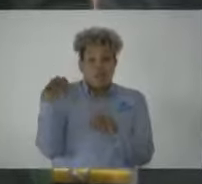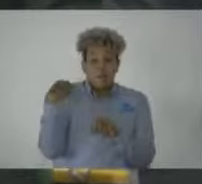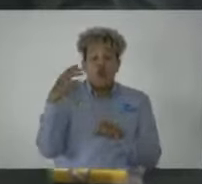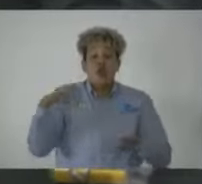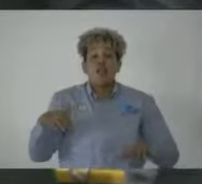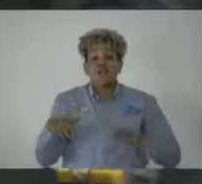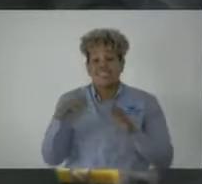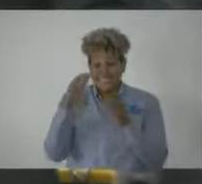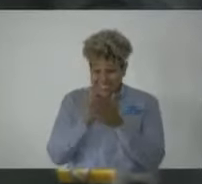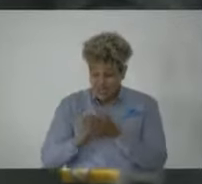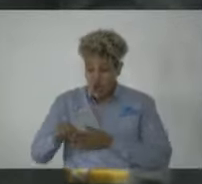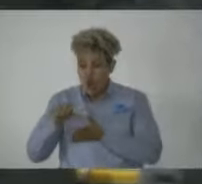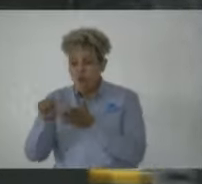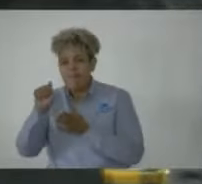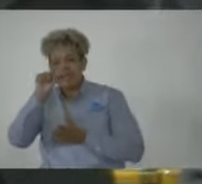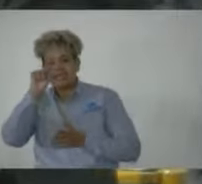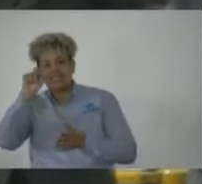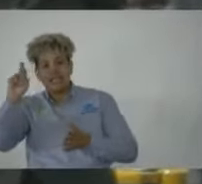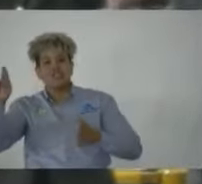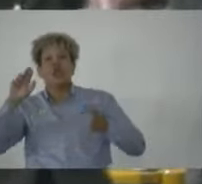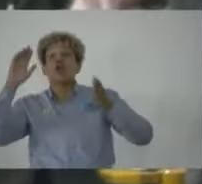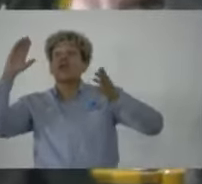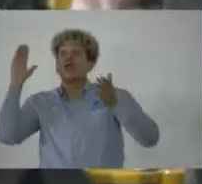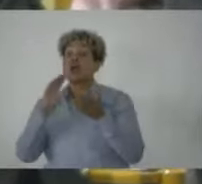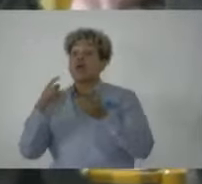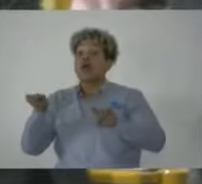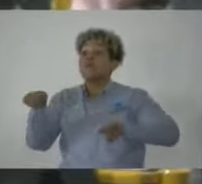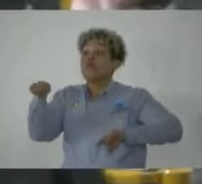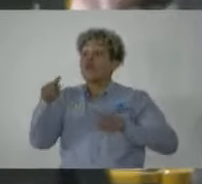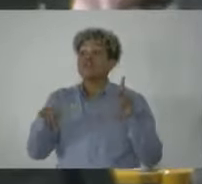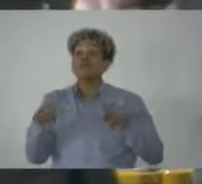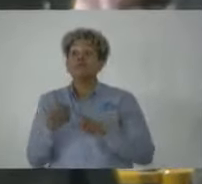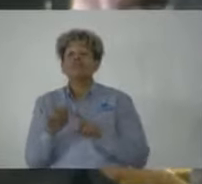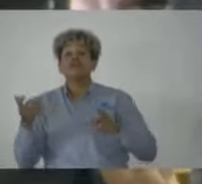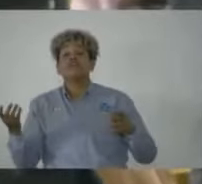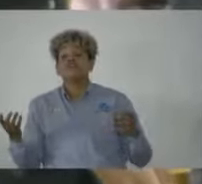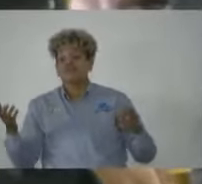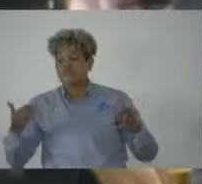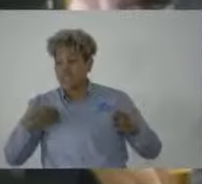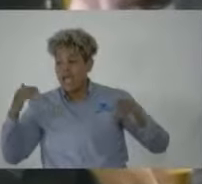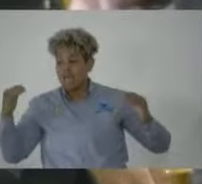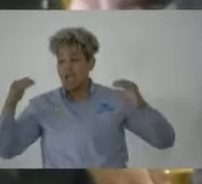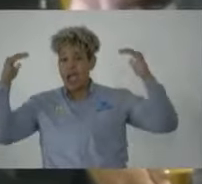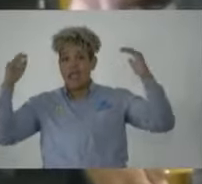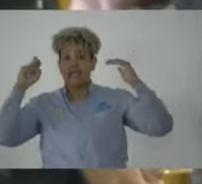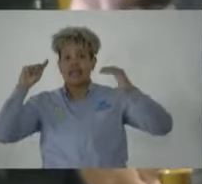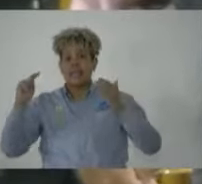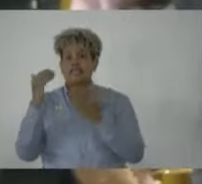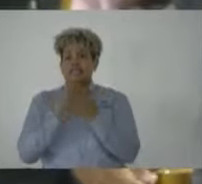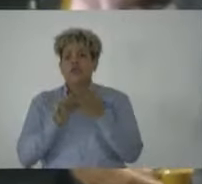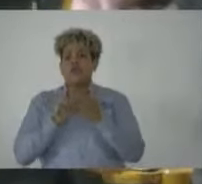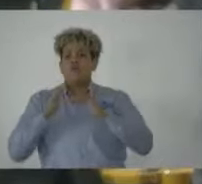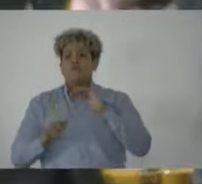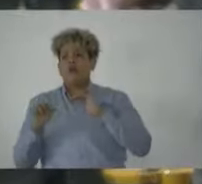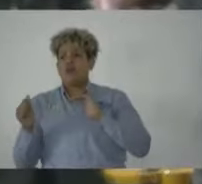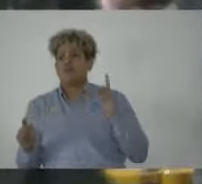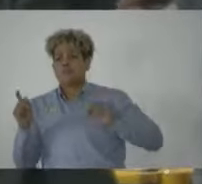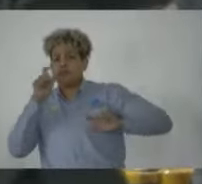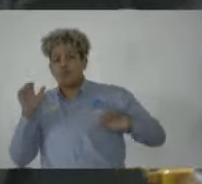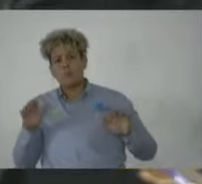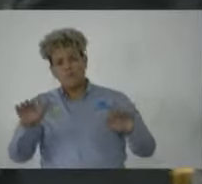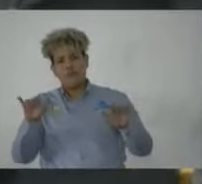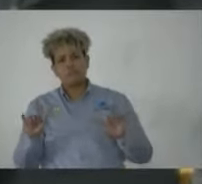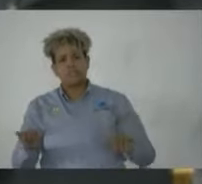nor pay over statutory deductions. Well, those persons have a higher net income than others who perform